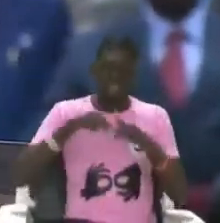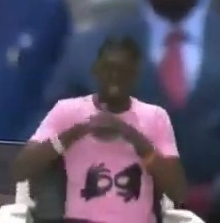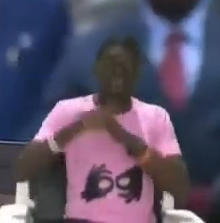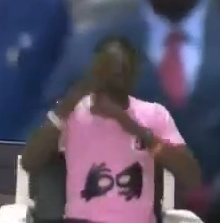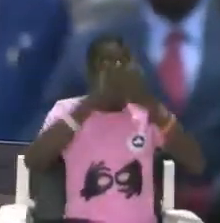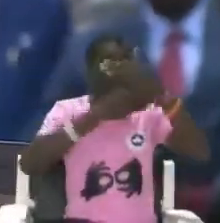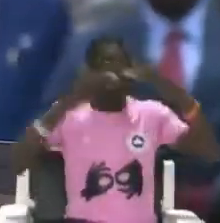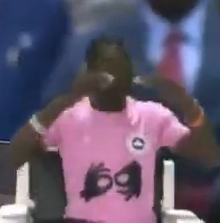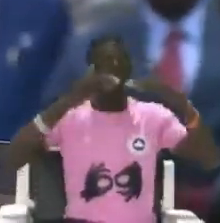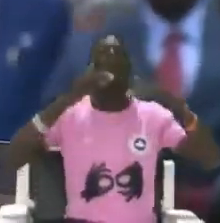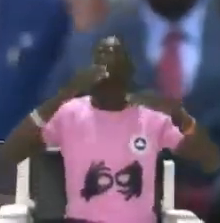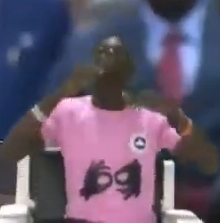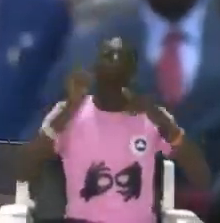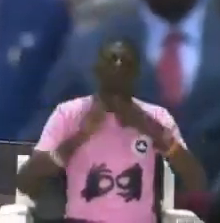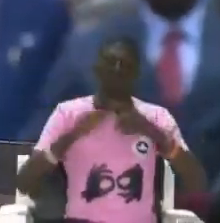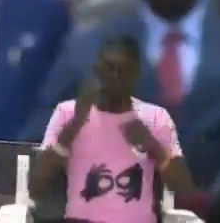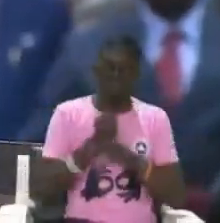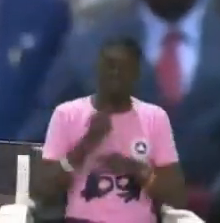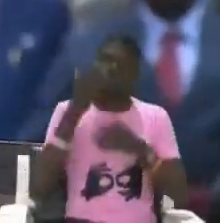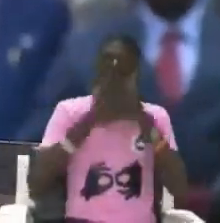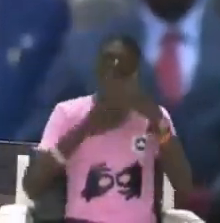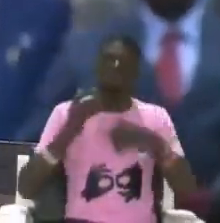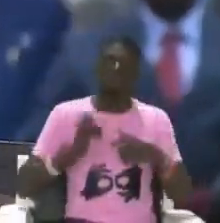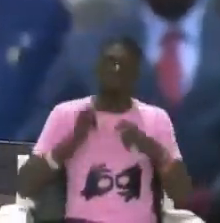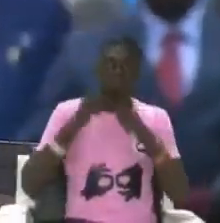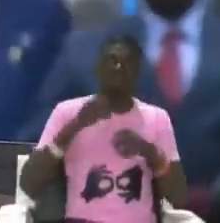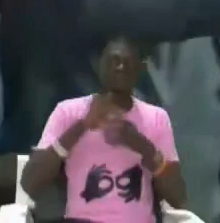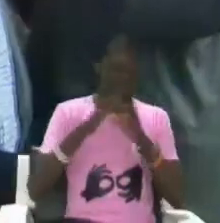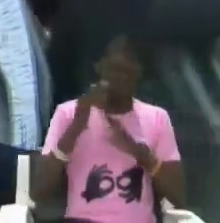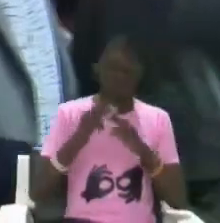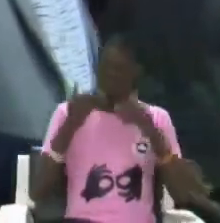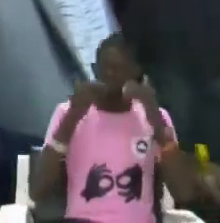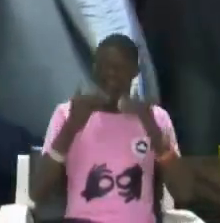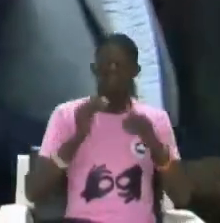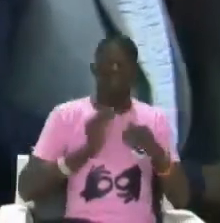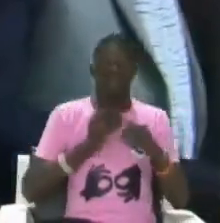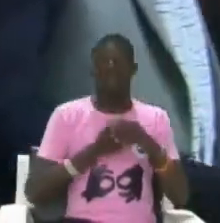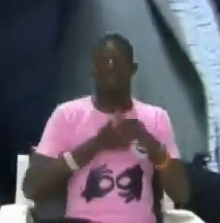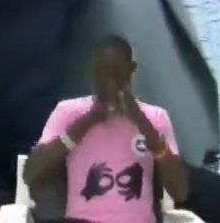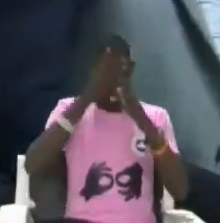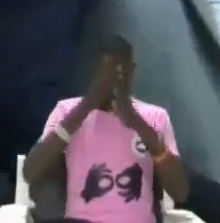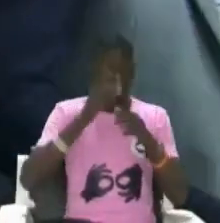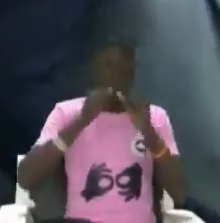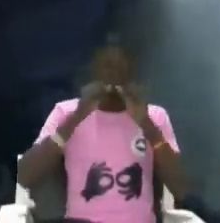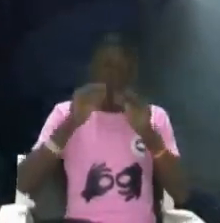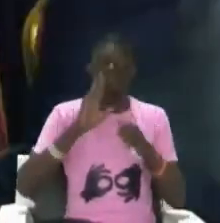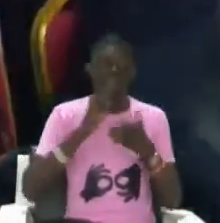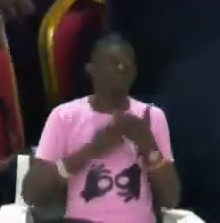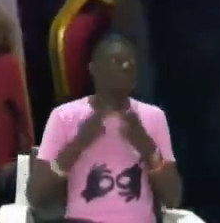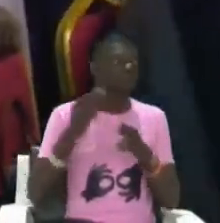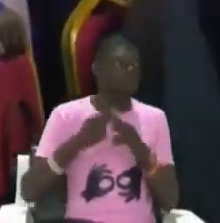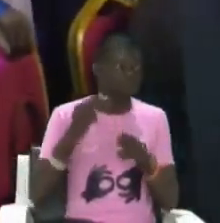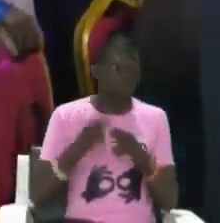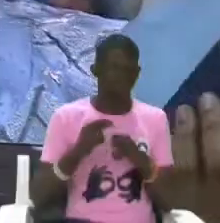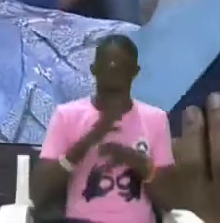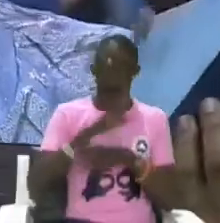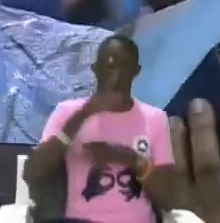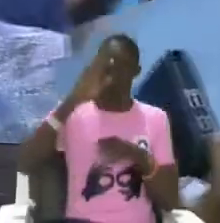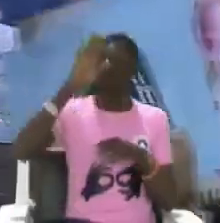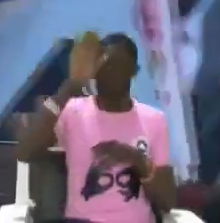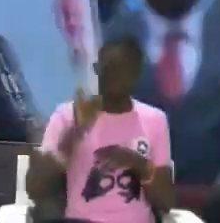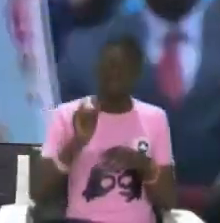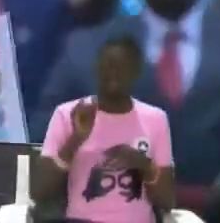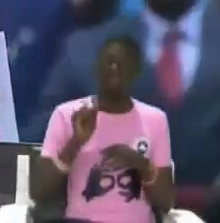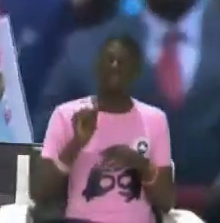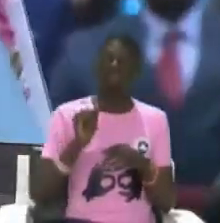to get heavenly reward, in the name of Jesus. Thank you, Abba Father. Blessed be your holy name. Thy